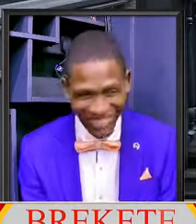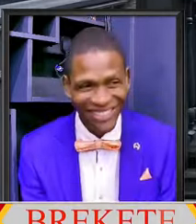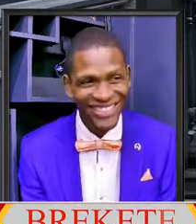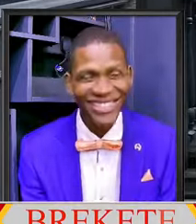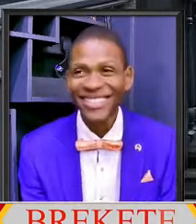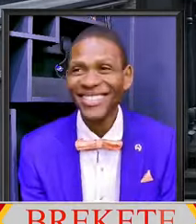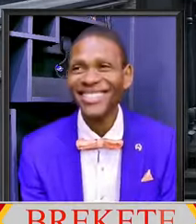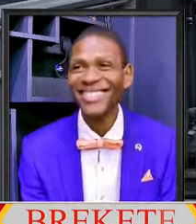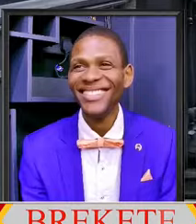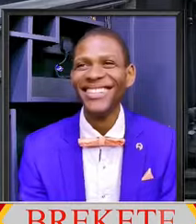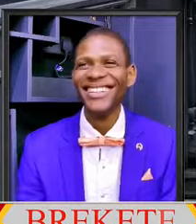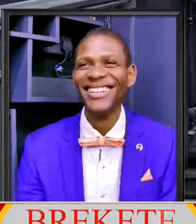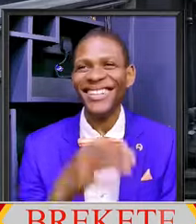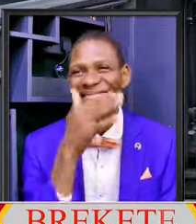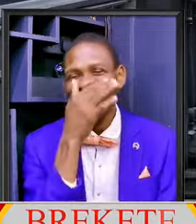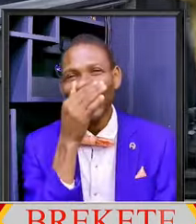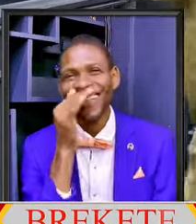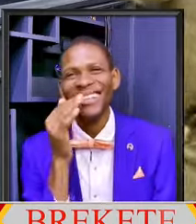Yay!